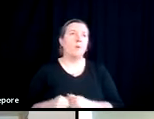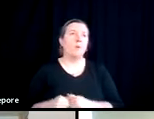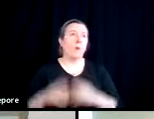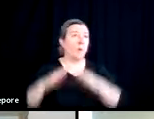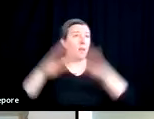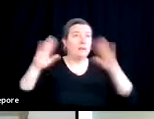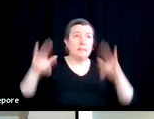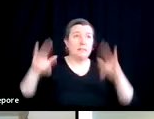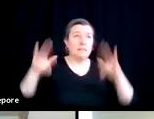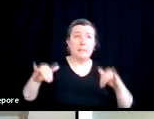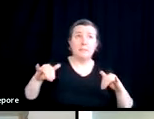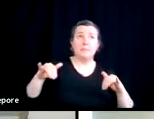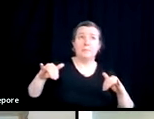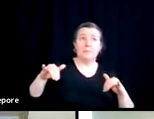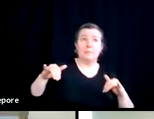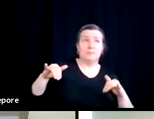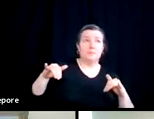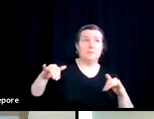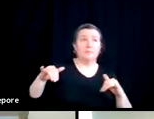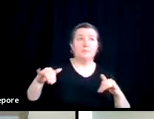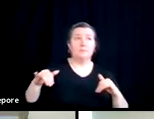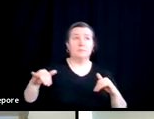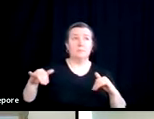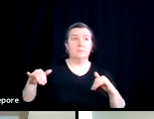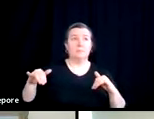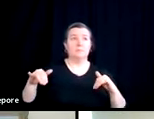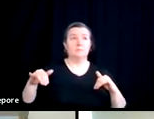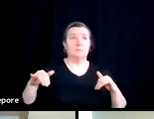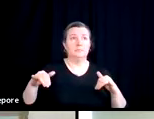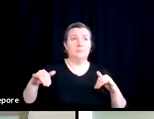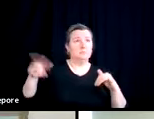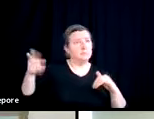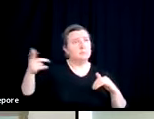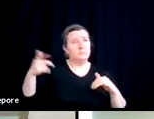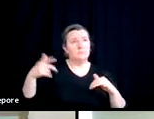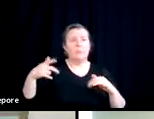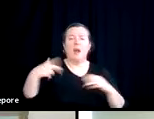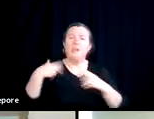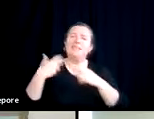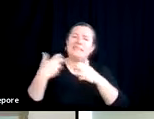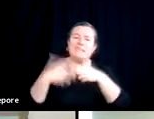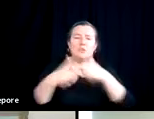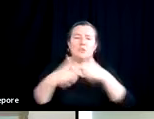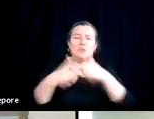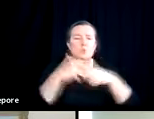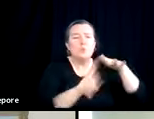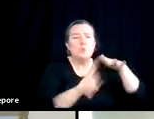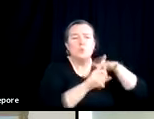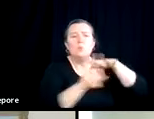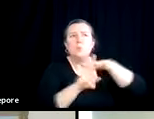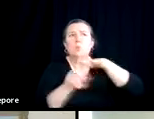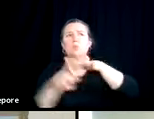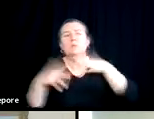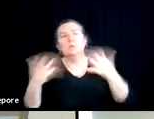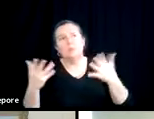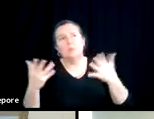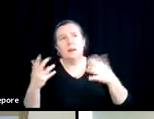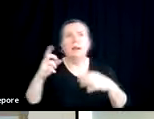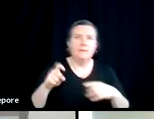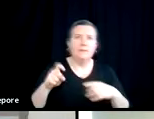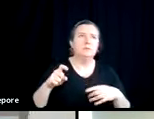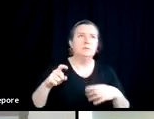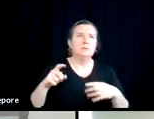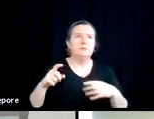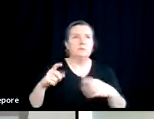been, it's had its issues. And we are directly speaking with